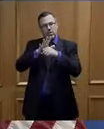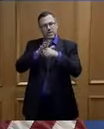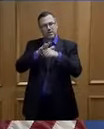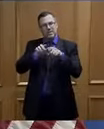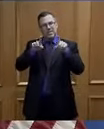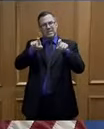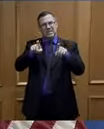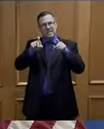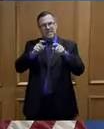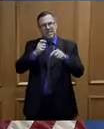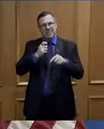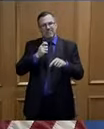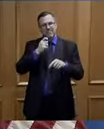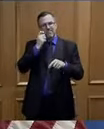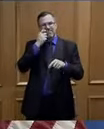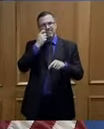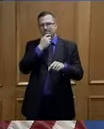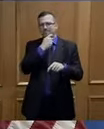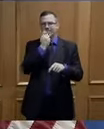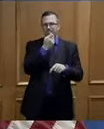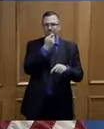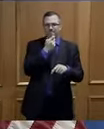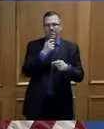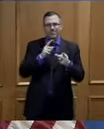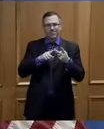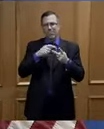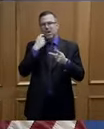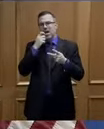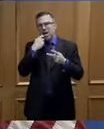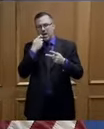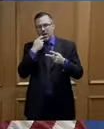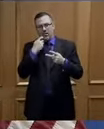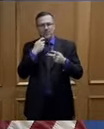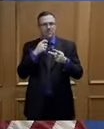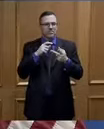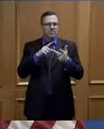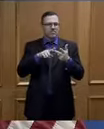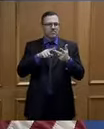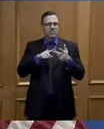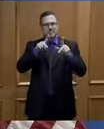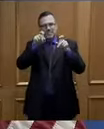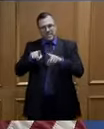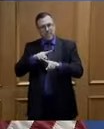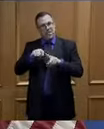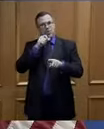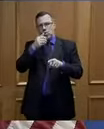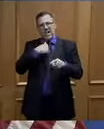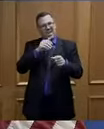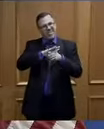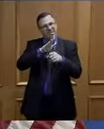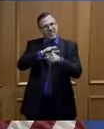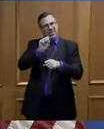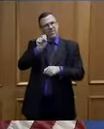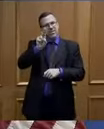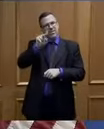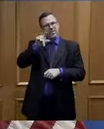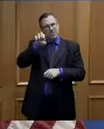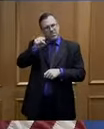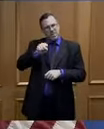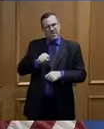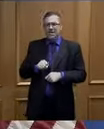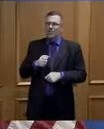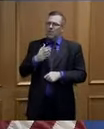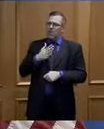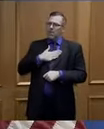don't have the necessary supplies in order to do it. So the question is, why isn't Tennessee's government doing